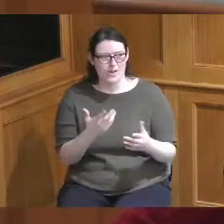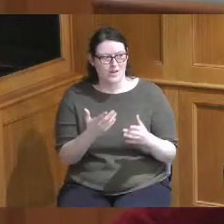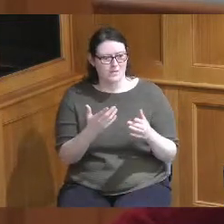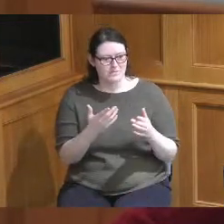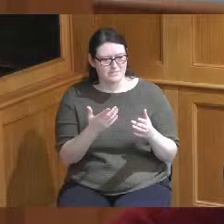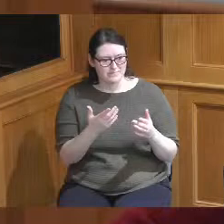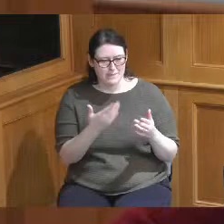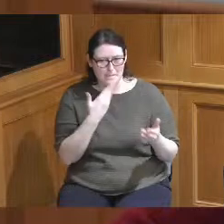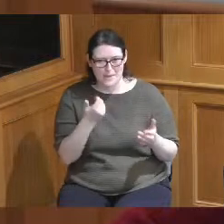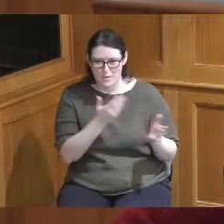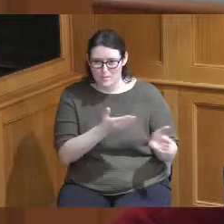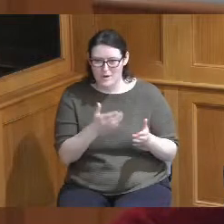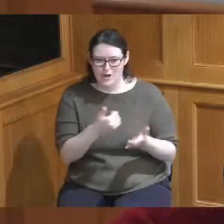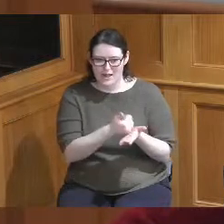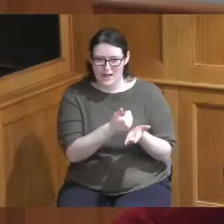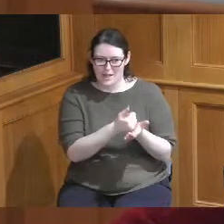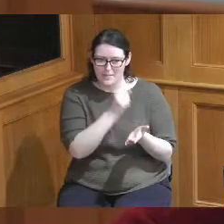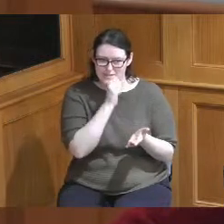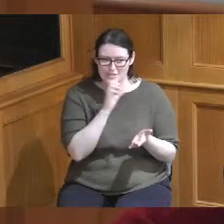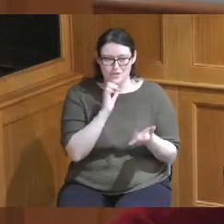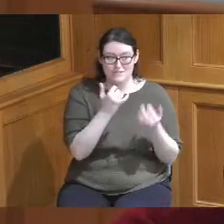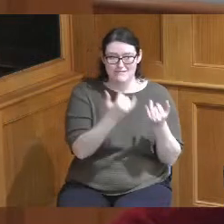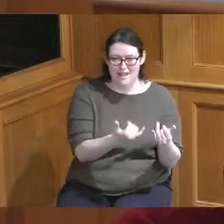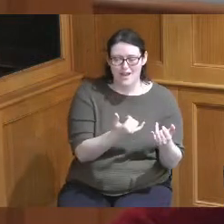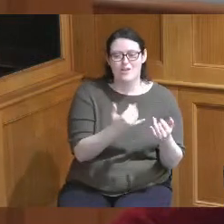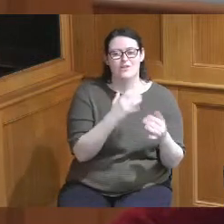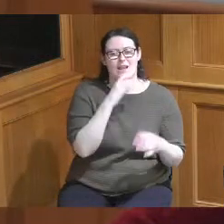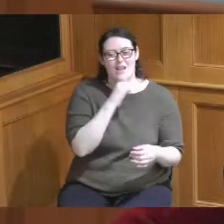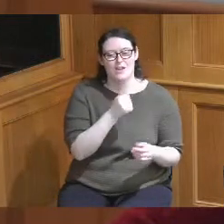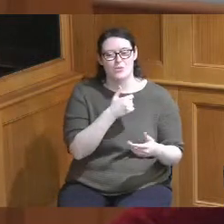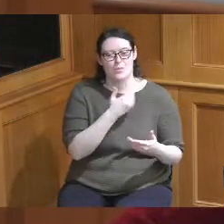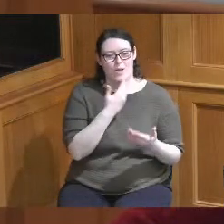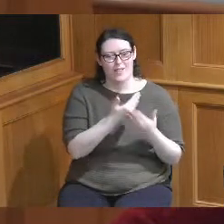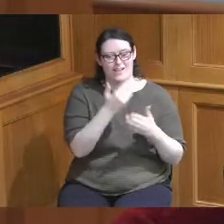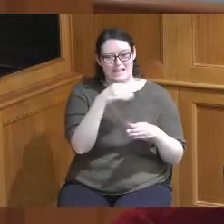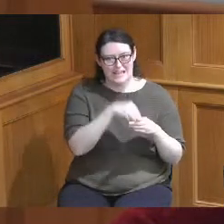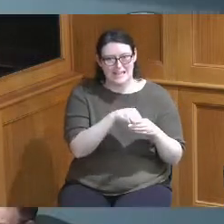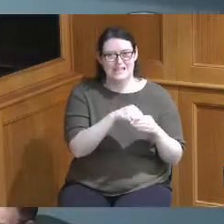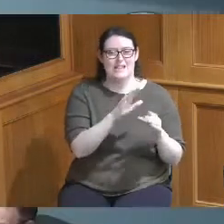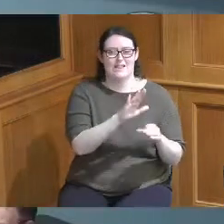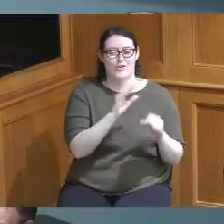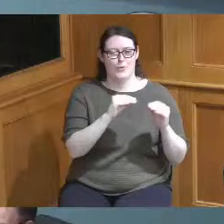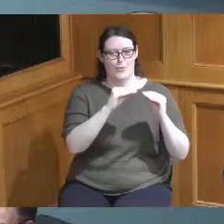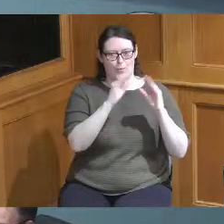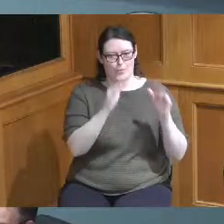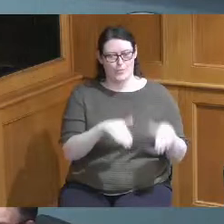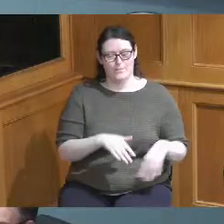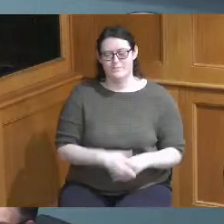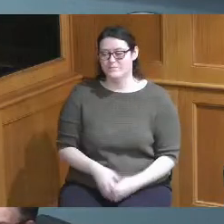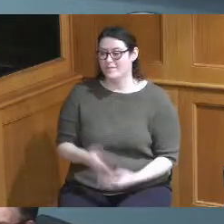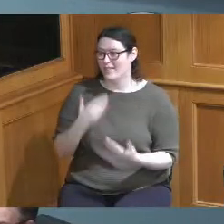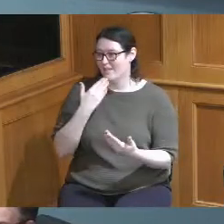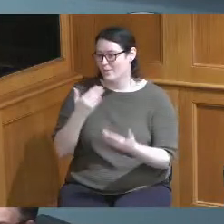seniors that are aging now to age well in their homes. Thank you. Thank you. Patty